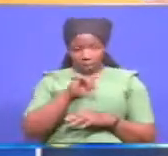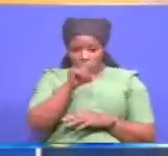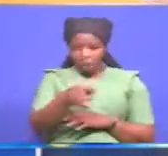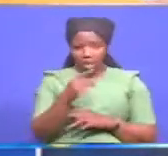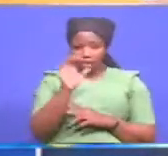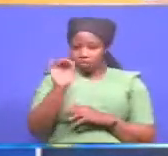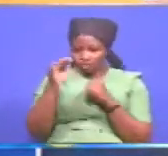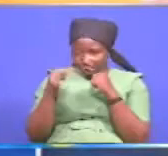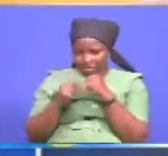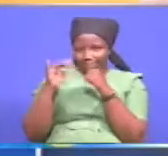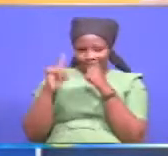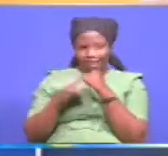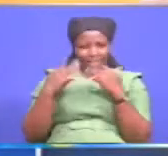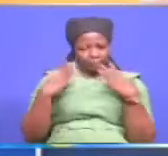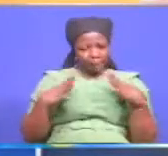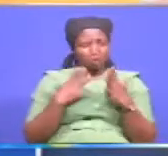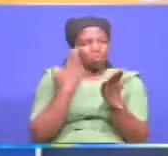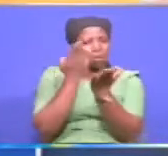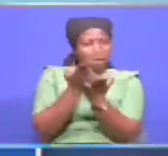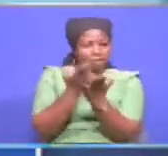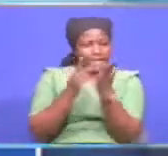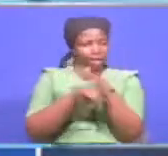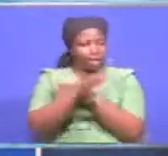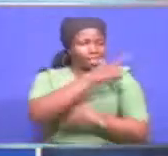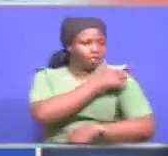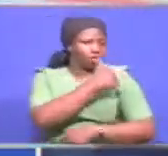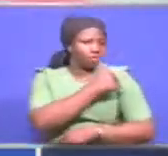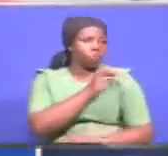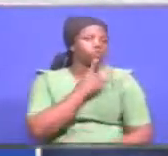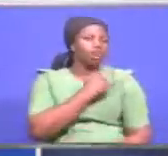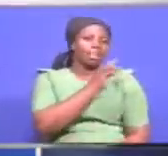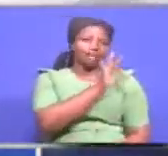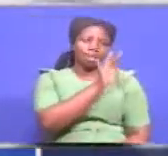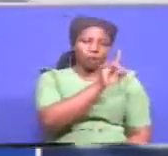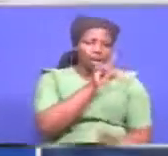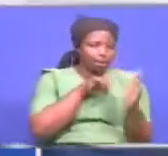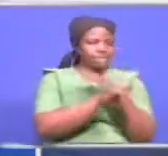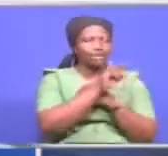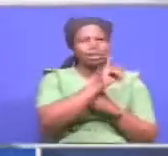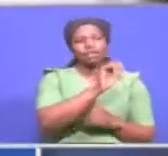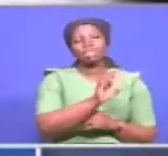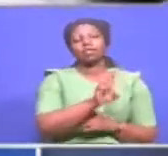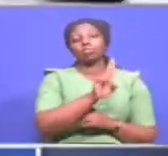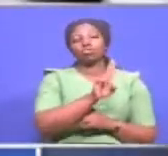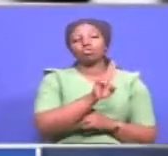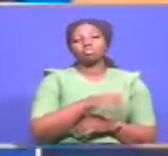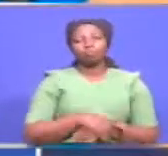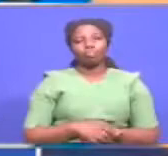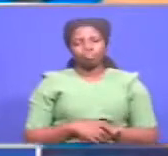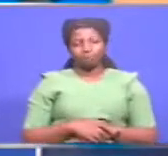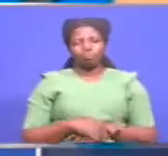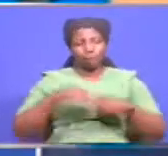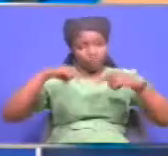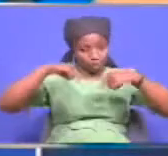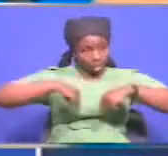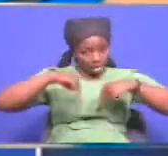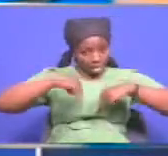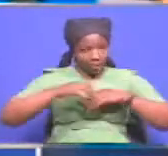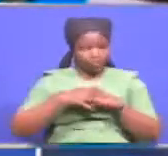1,086 patients are currently admitted in hospital, with 131 being in the intensive care unit. To